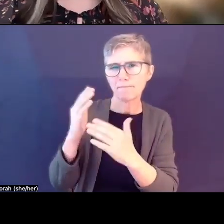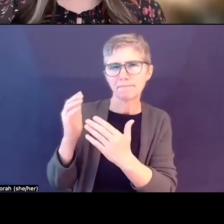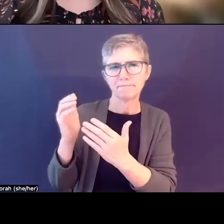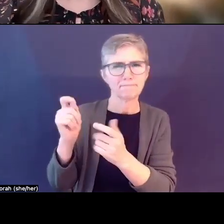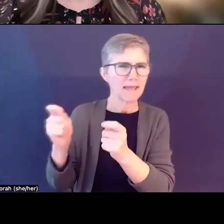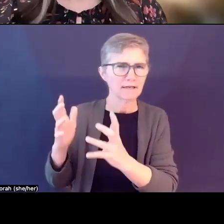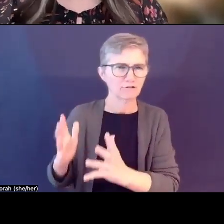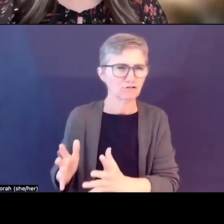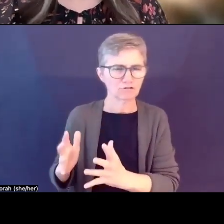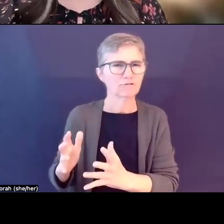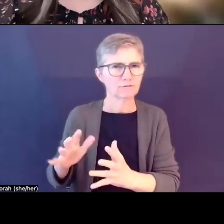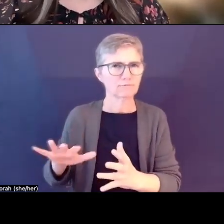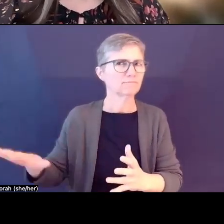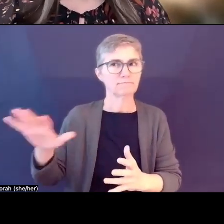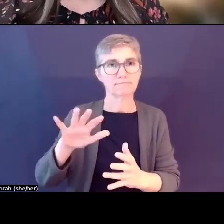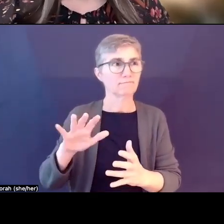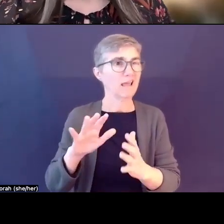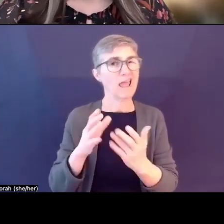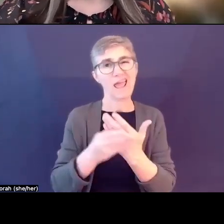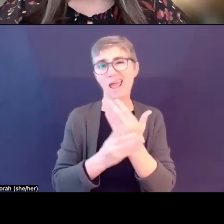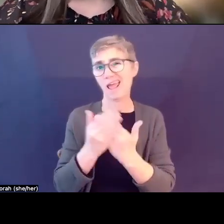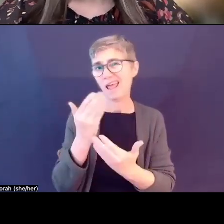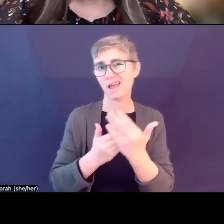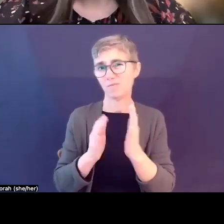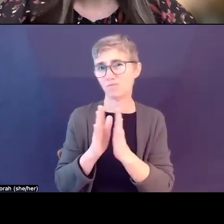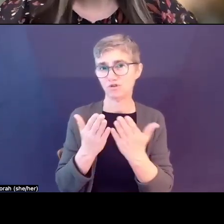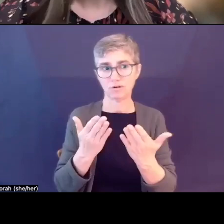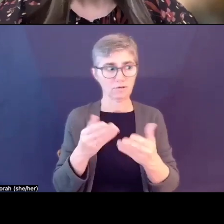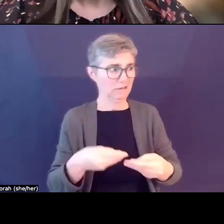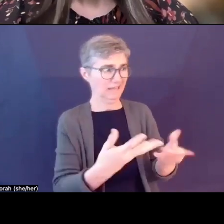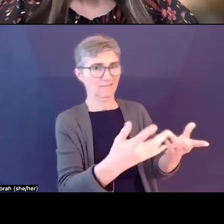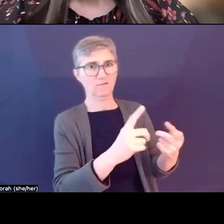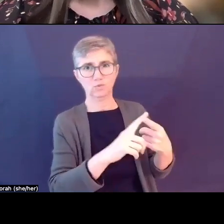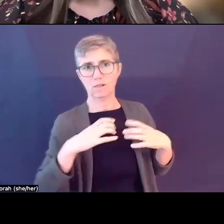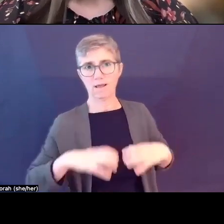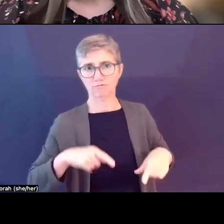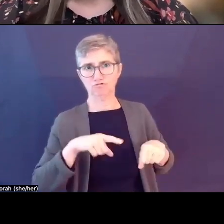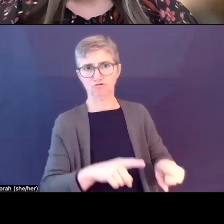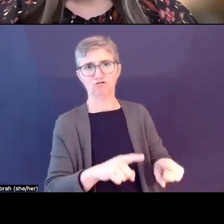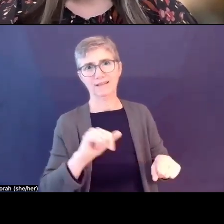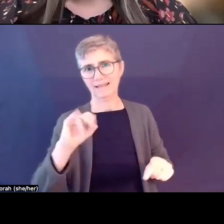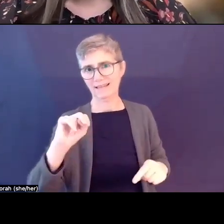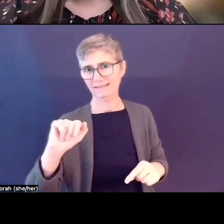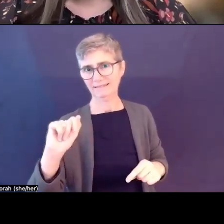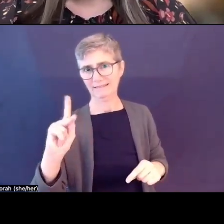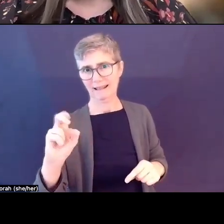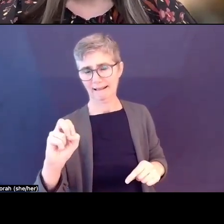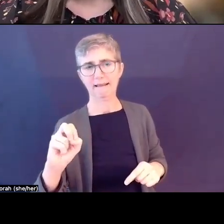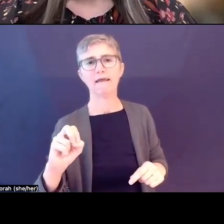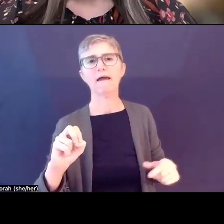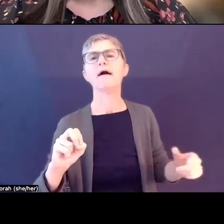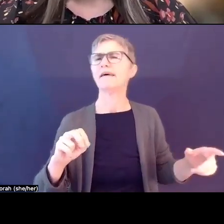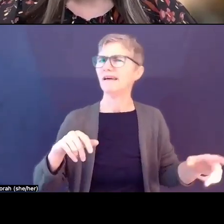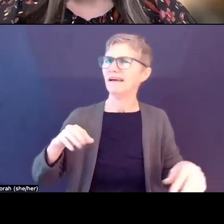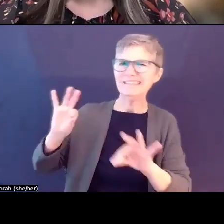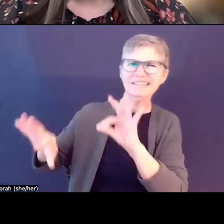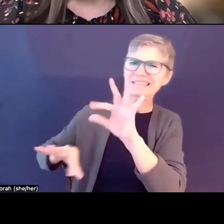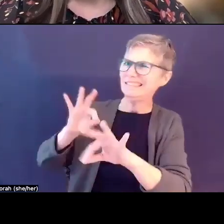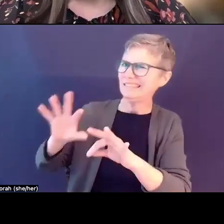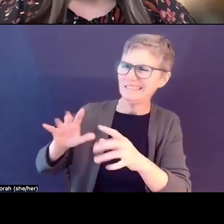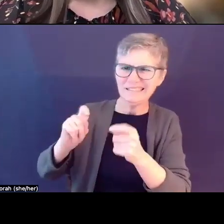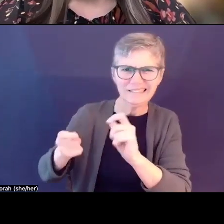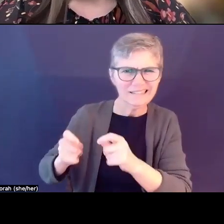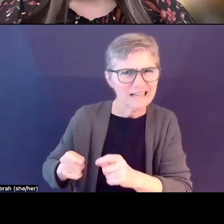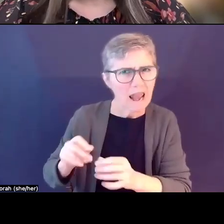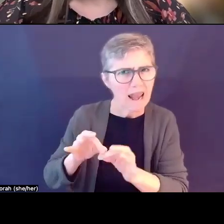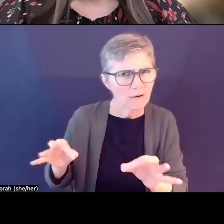presented these handbooks given to clients during intake. There were a lot of beneficial suggestions, including modifying language so that